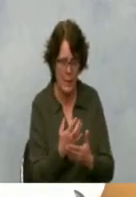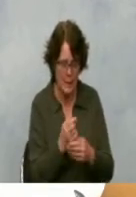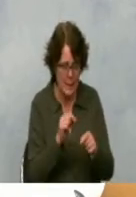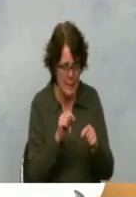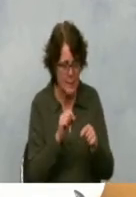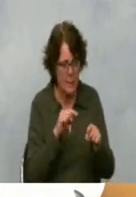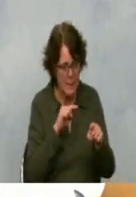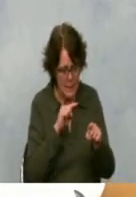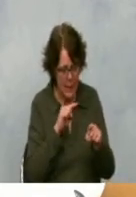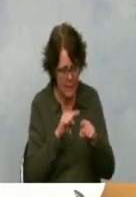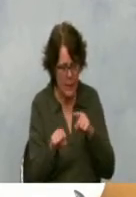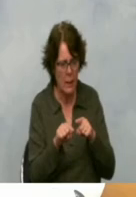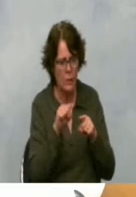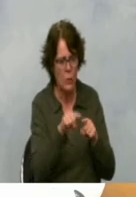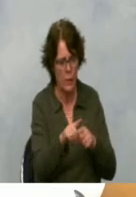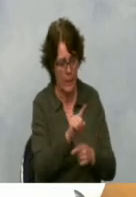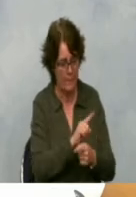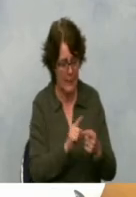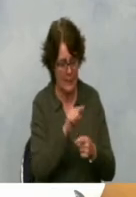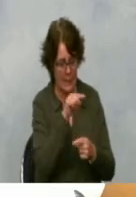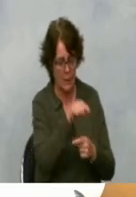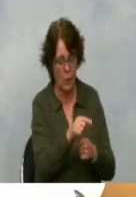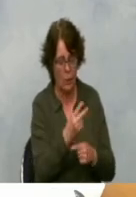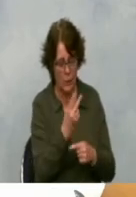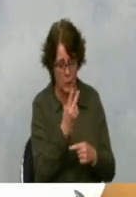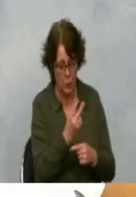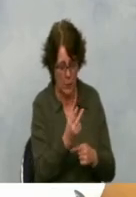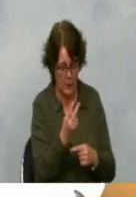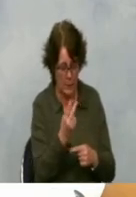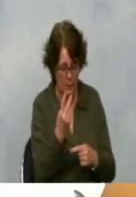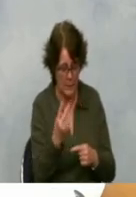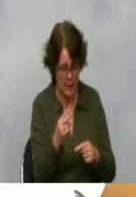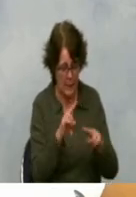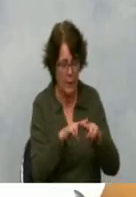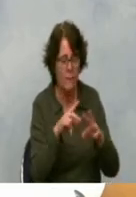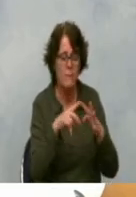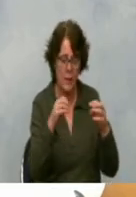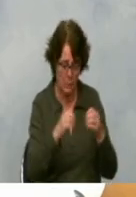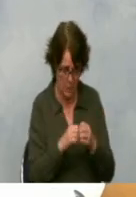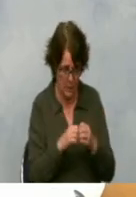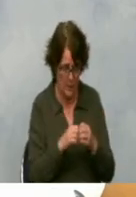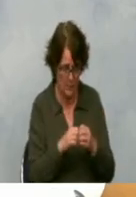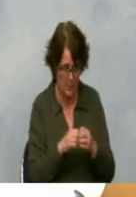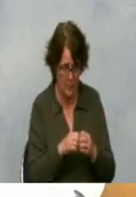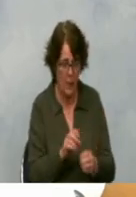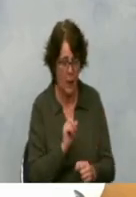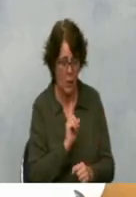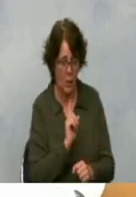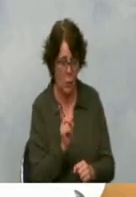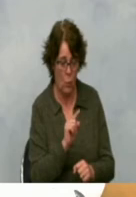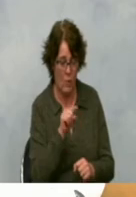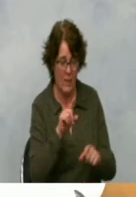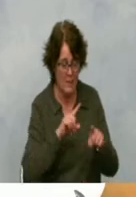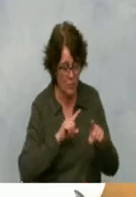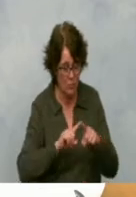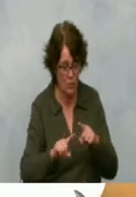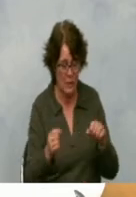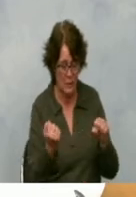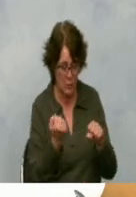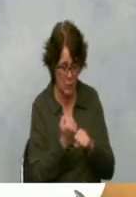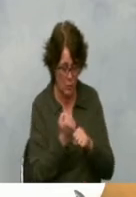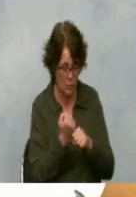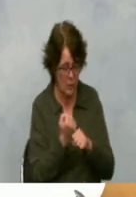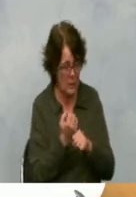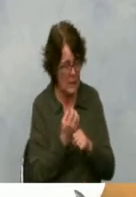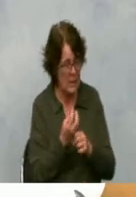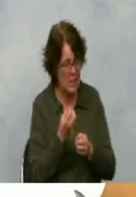specifically to that meeting that we've talked about on the 22nd of February. What this is trying to do is just to lay a bit